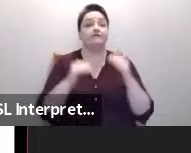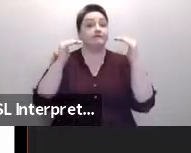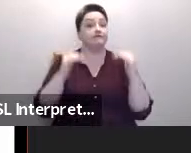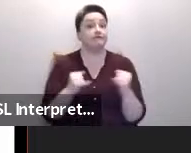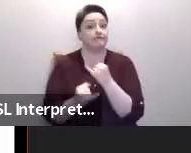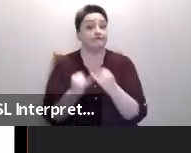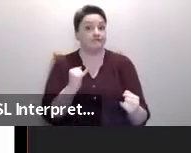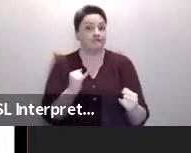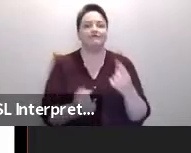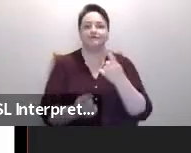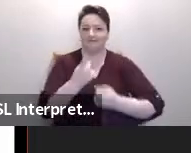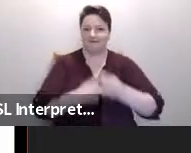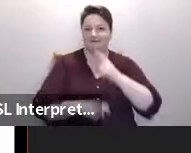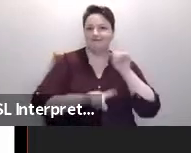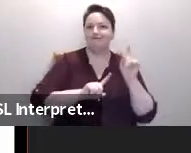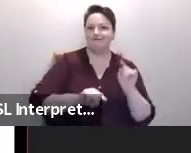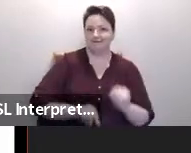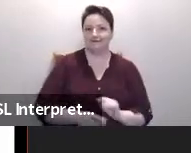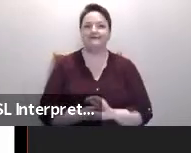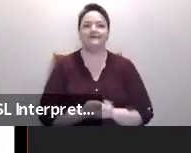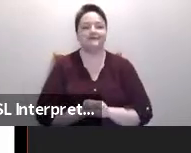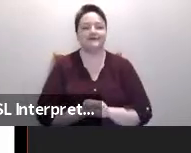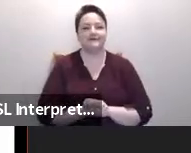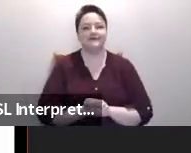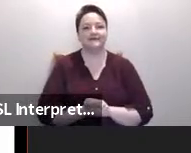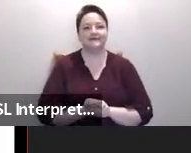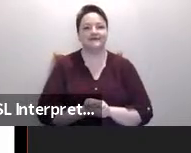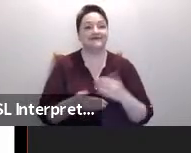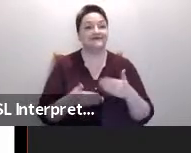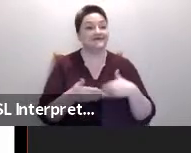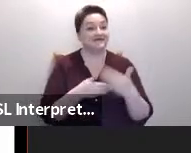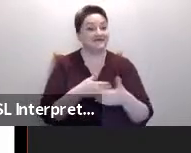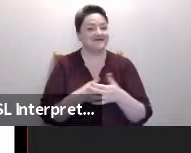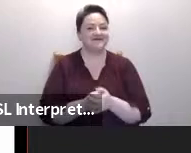with questions thereafter. Next slide, please.